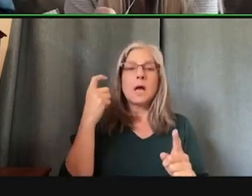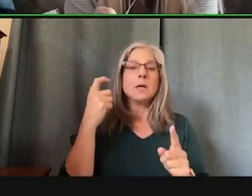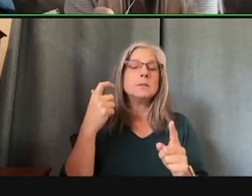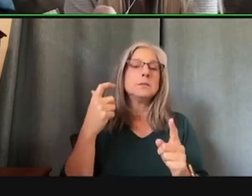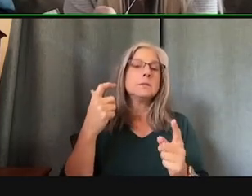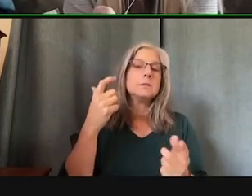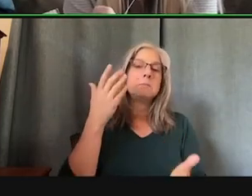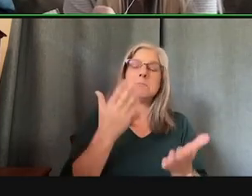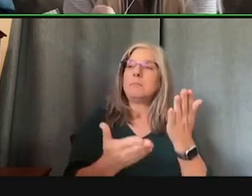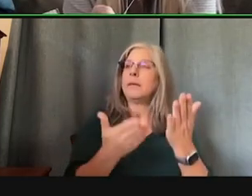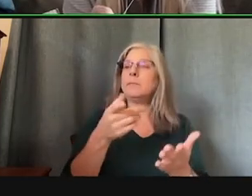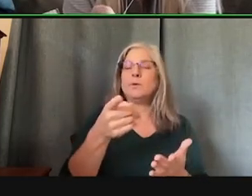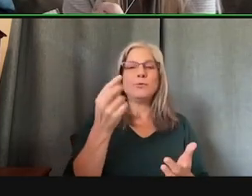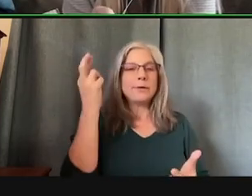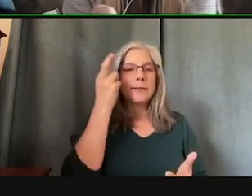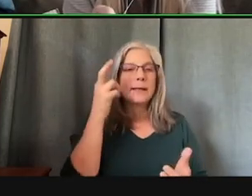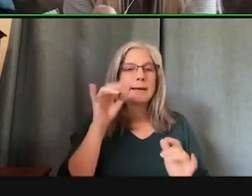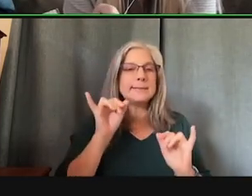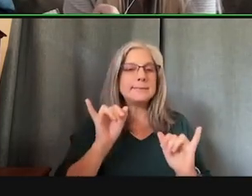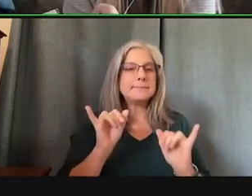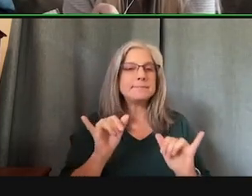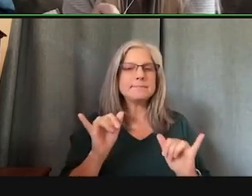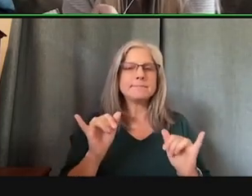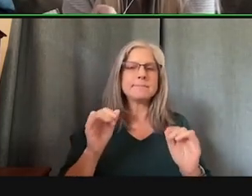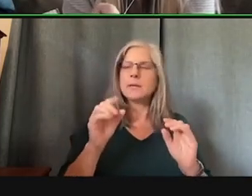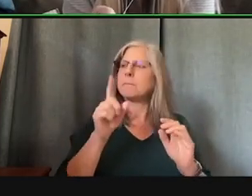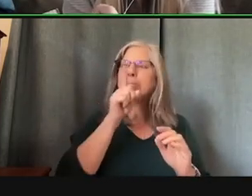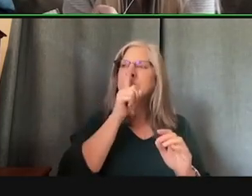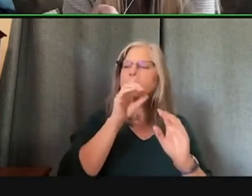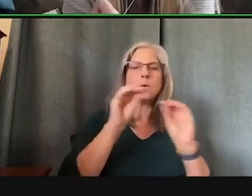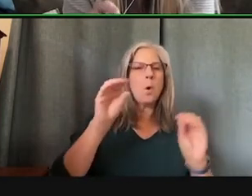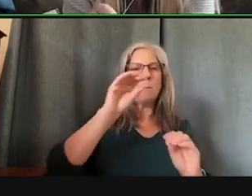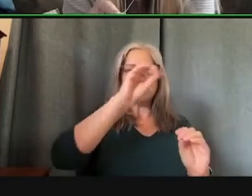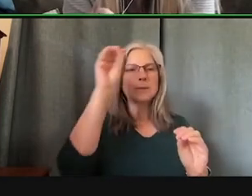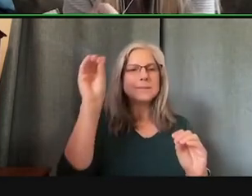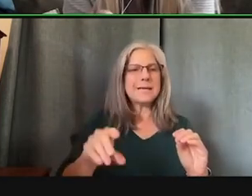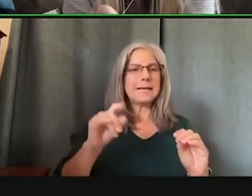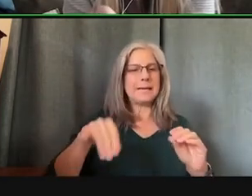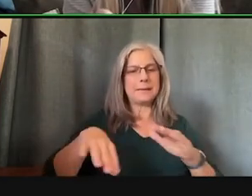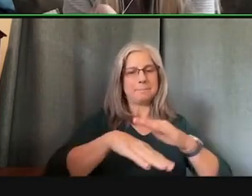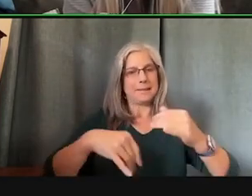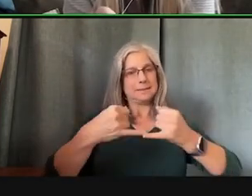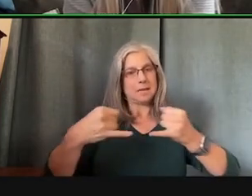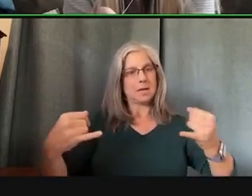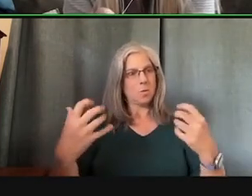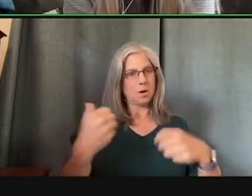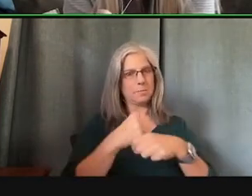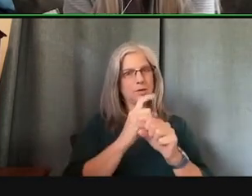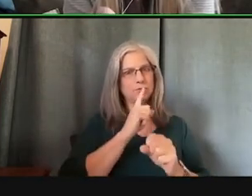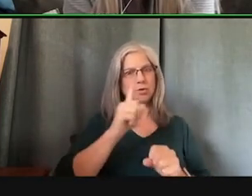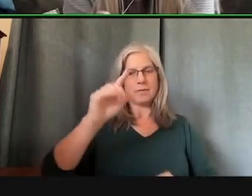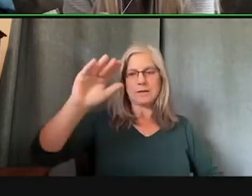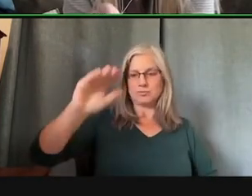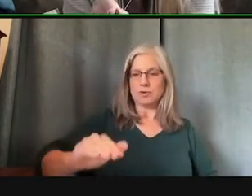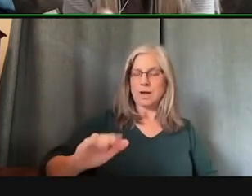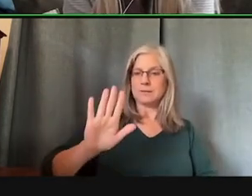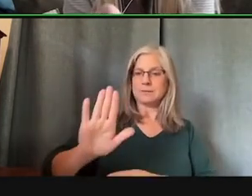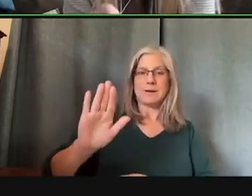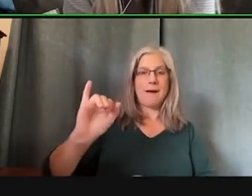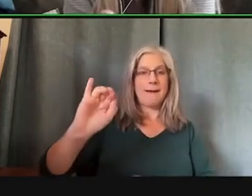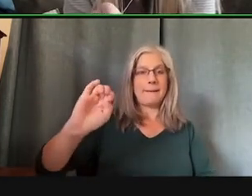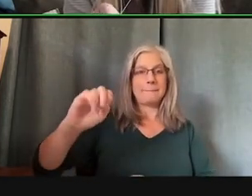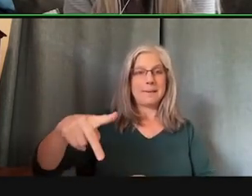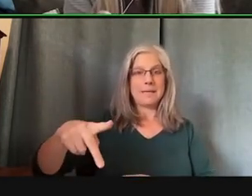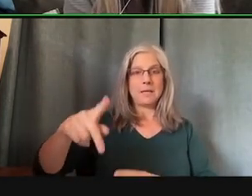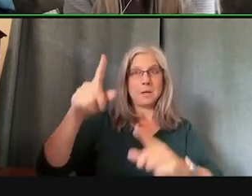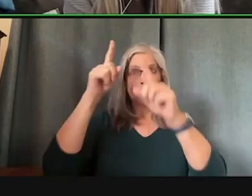there wasn't a percentage in one of the baselines, and you want to make sure that that child's IEP goal is really